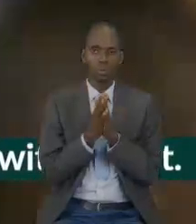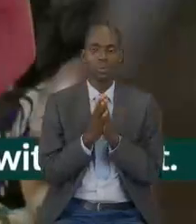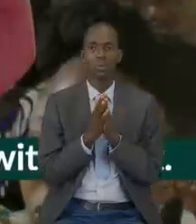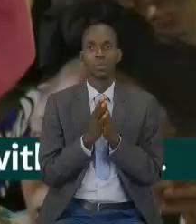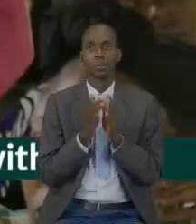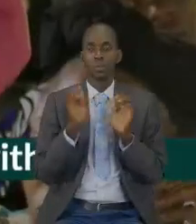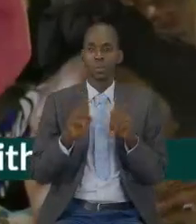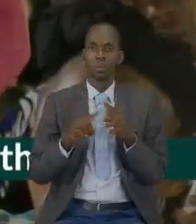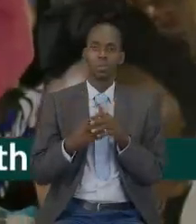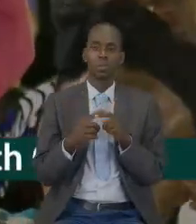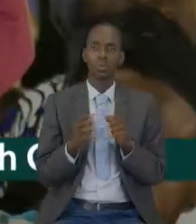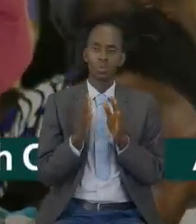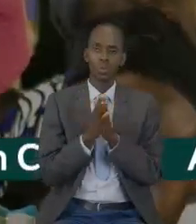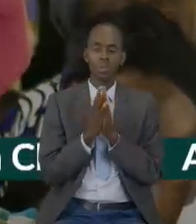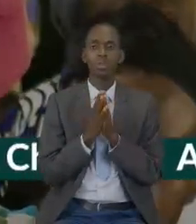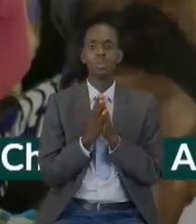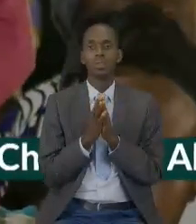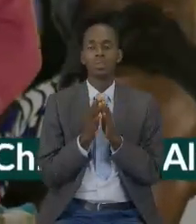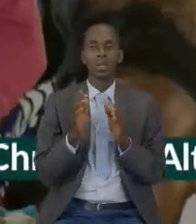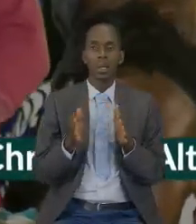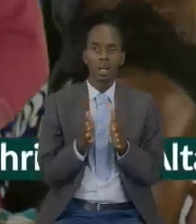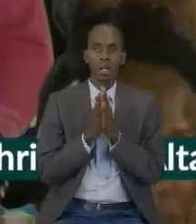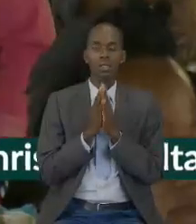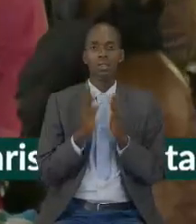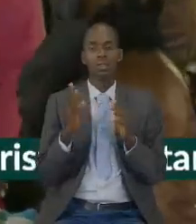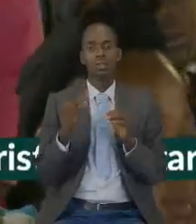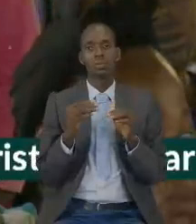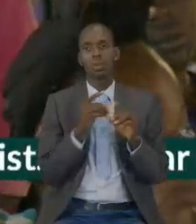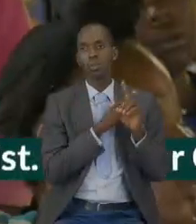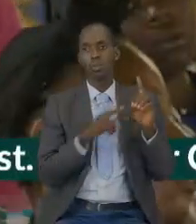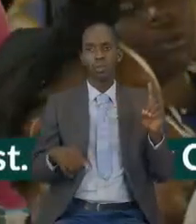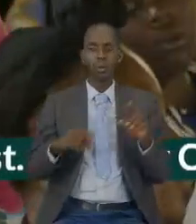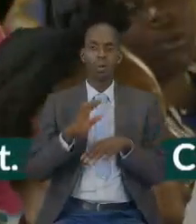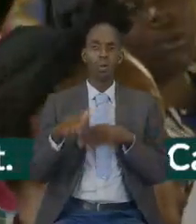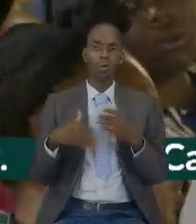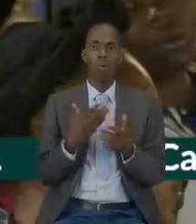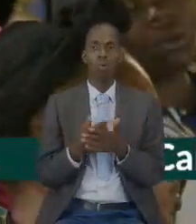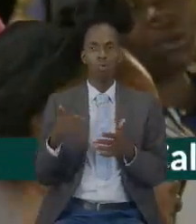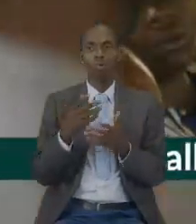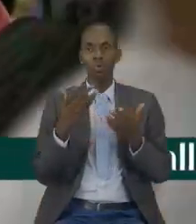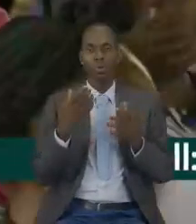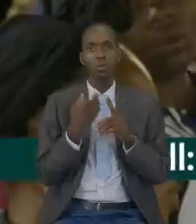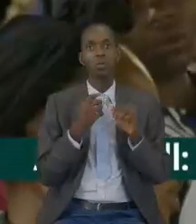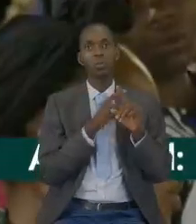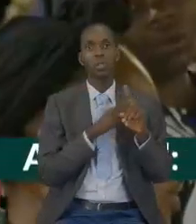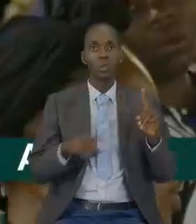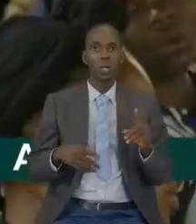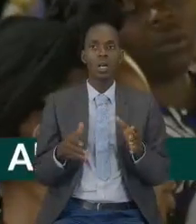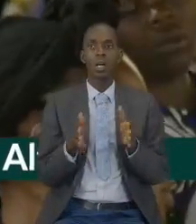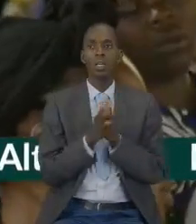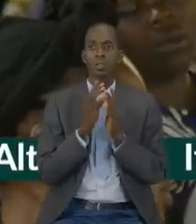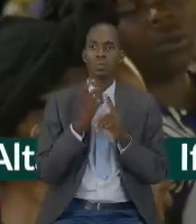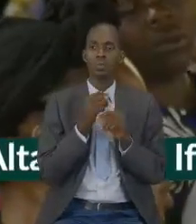ahead. Don't preach. Just their data, name, address, phone number, and write in capital letters, if